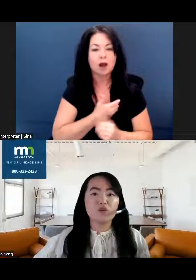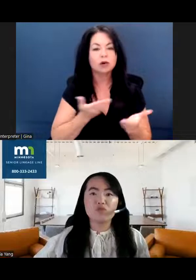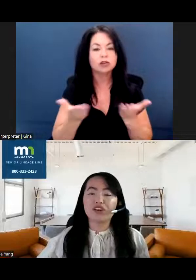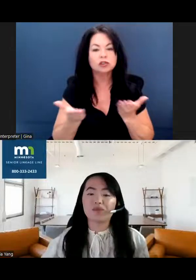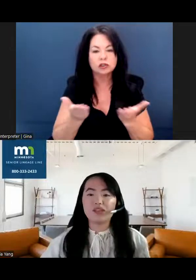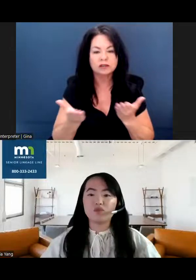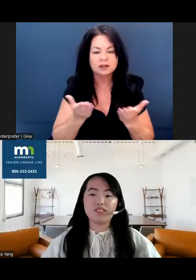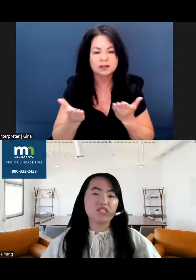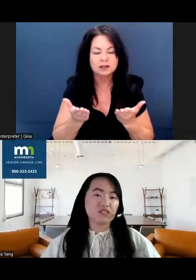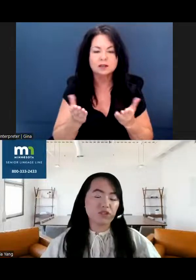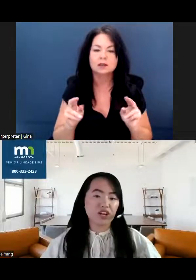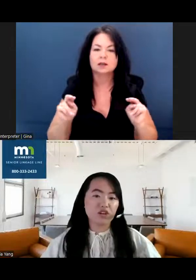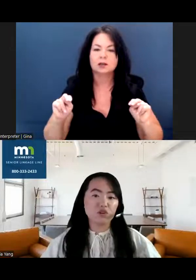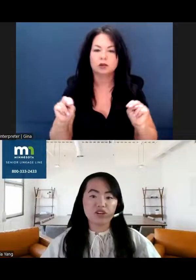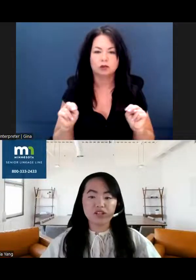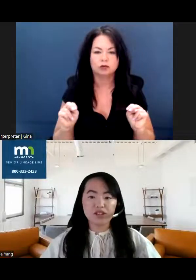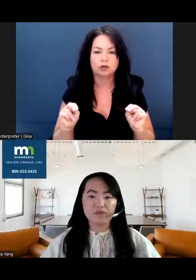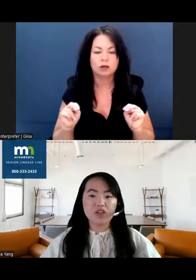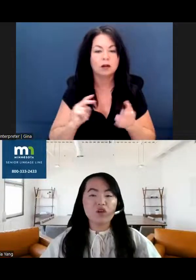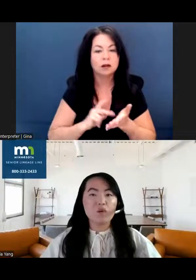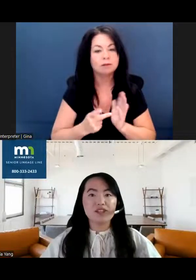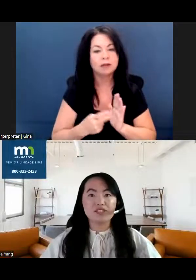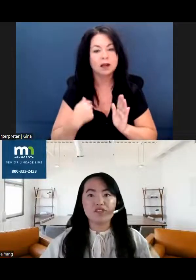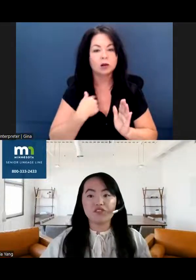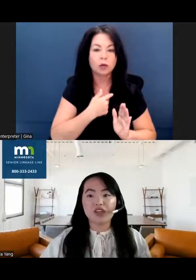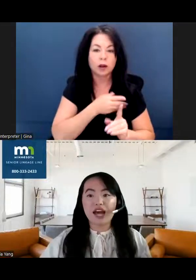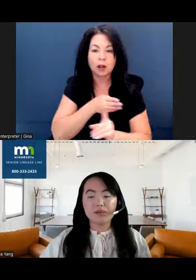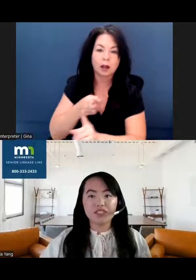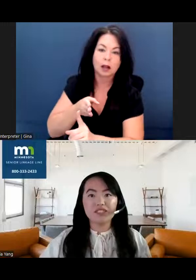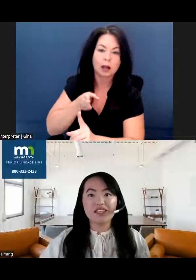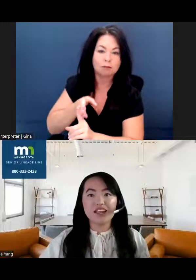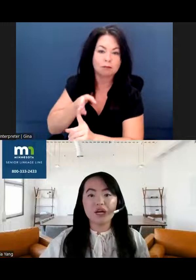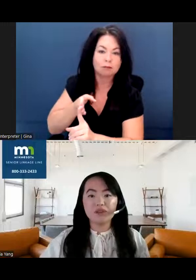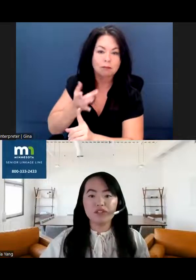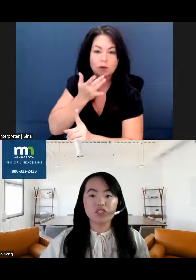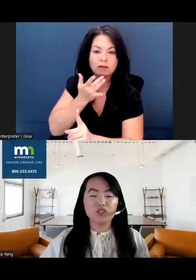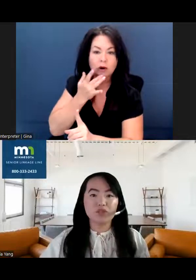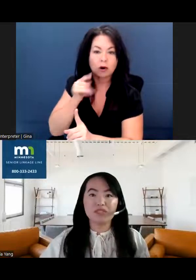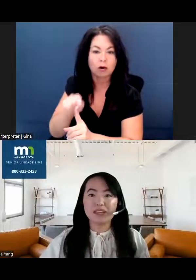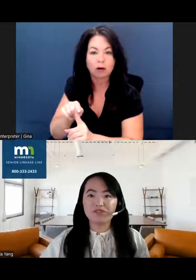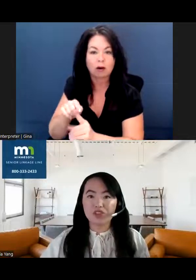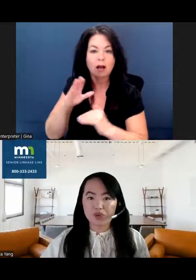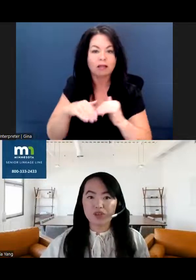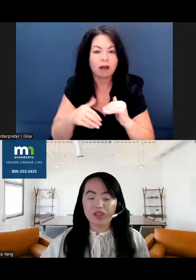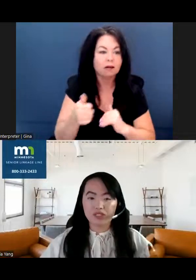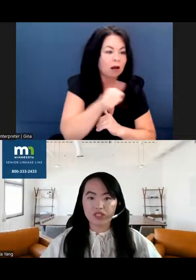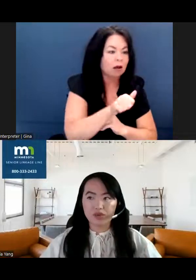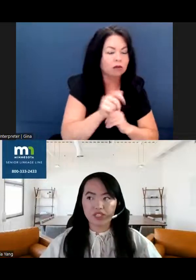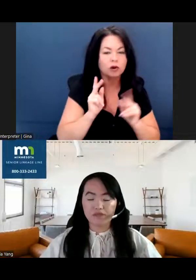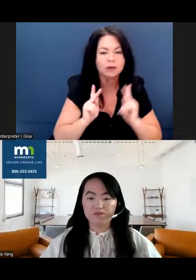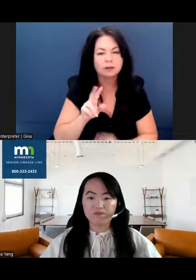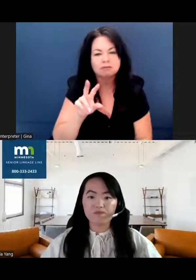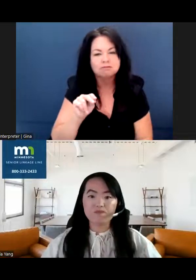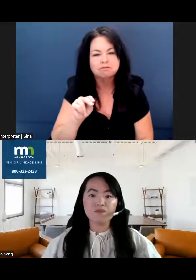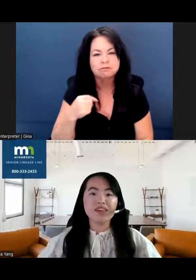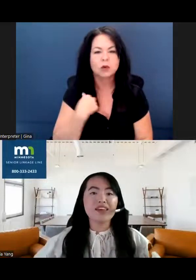meaning we won't recommend one service provider over another. We want to give you the options and help you to choose what is best for you in your